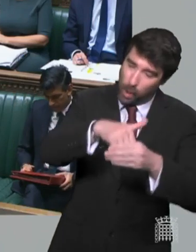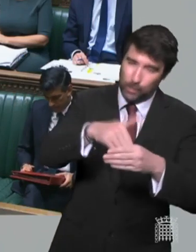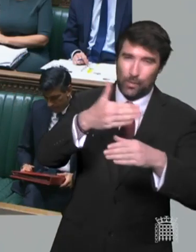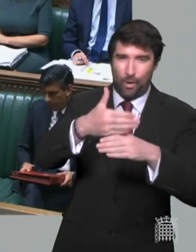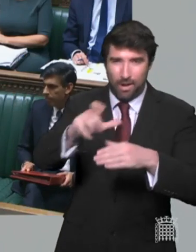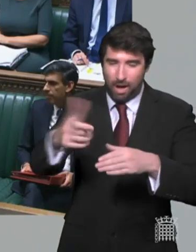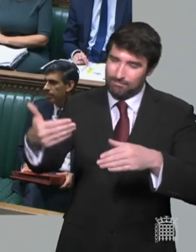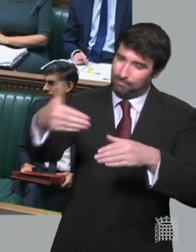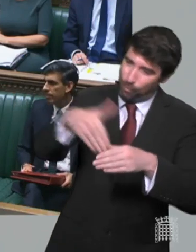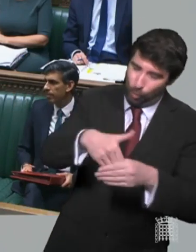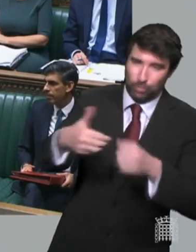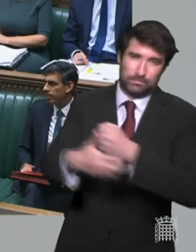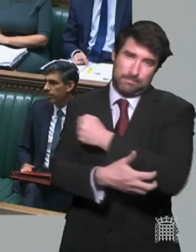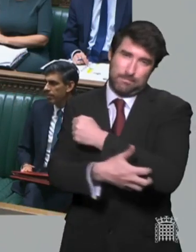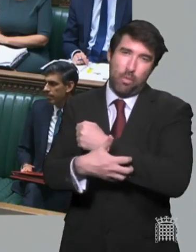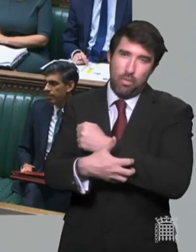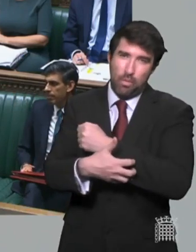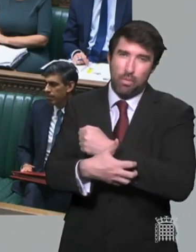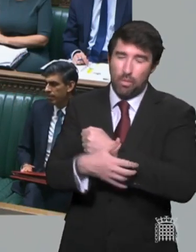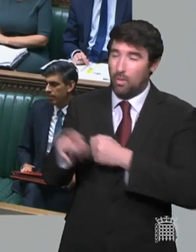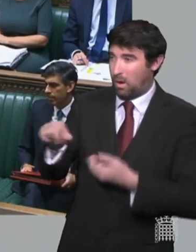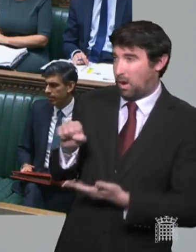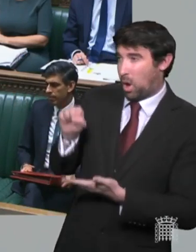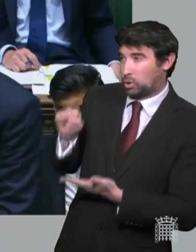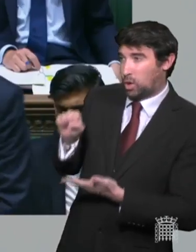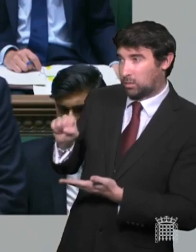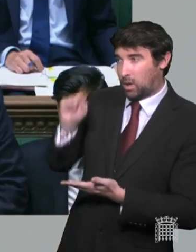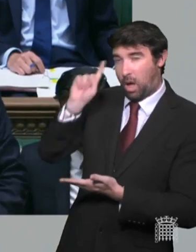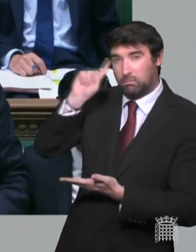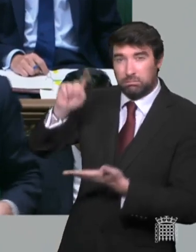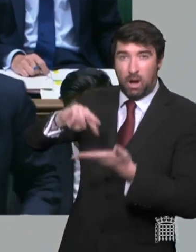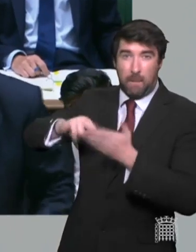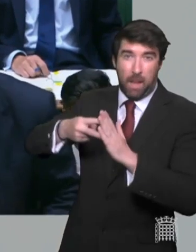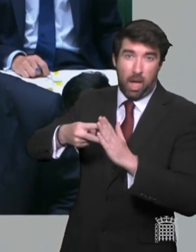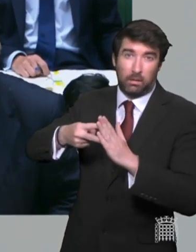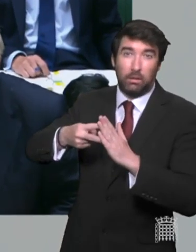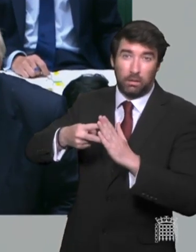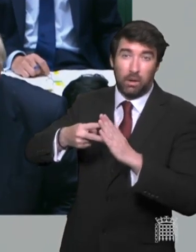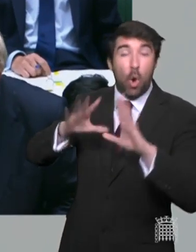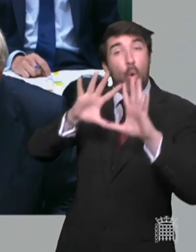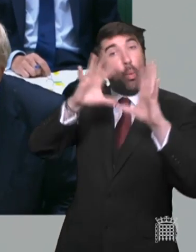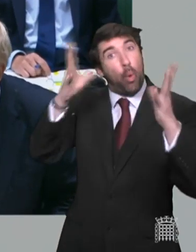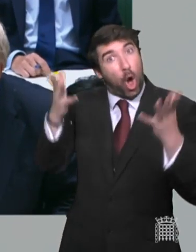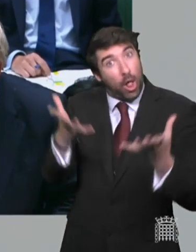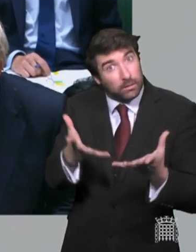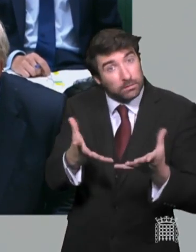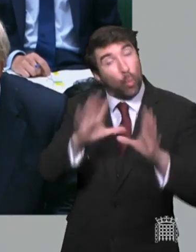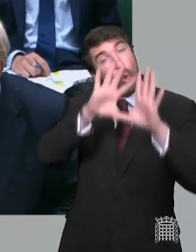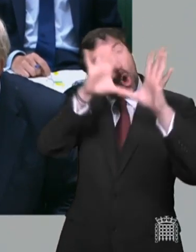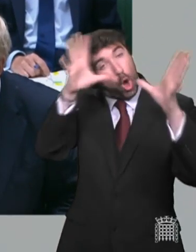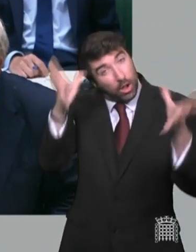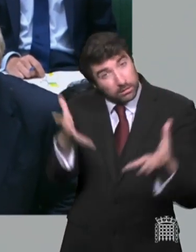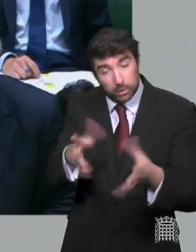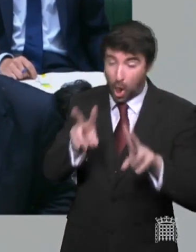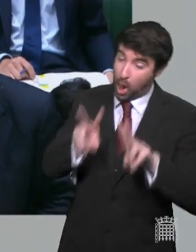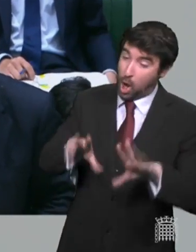progressive in the way that we directed funding and support at the lowest paid and at the neediest. And that was quite right. But what we're also now trying to do, Mr.